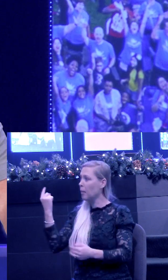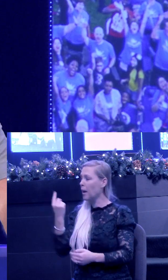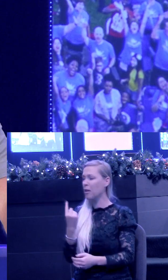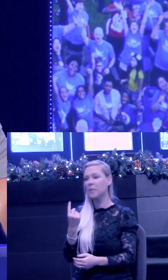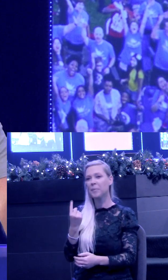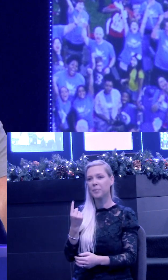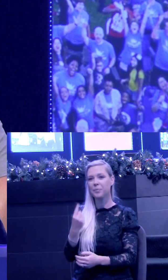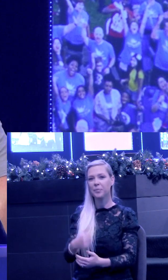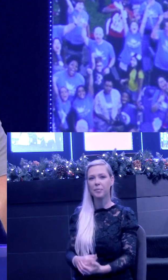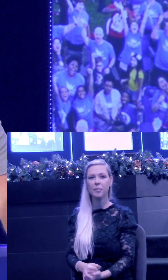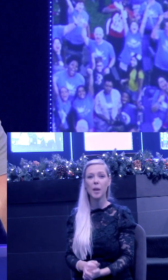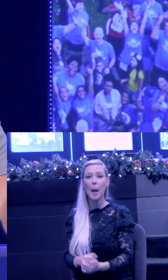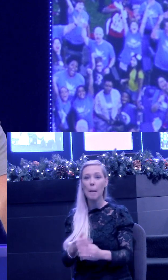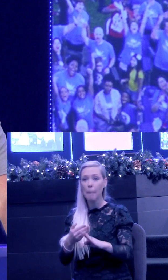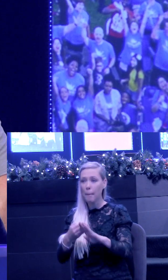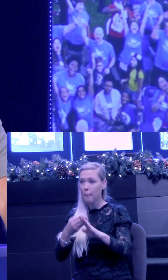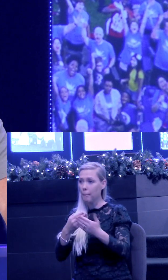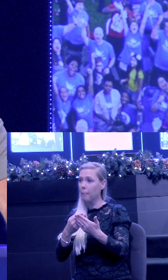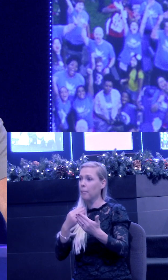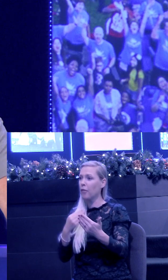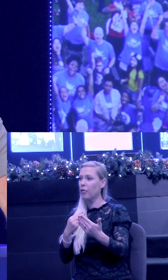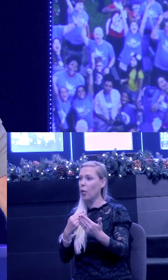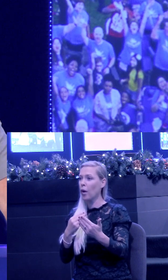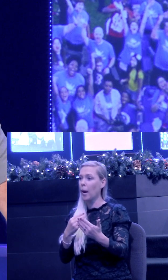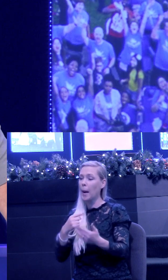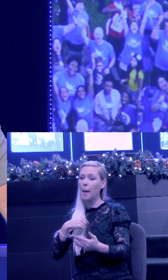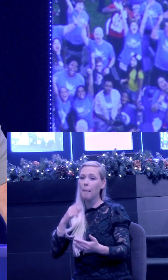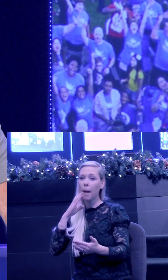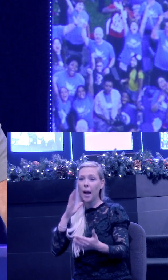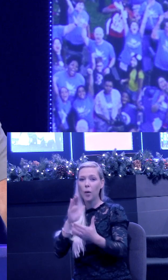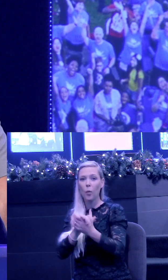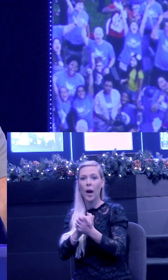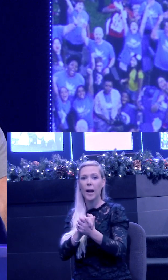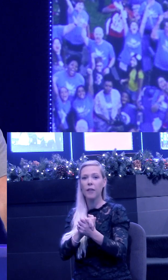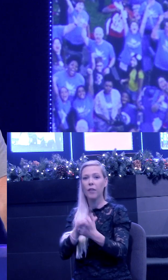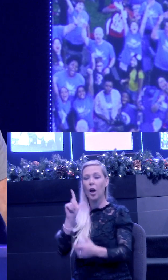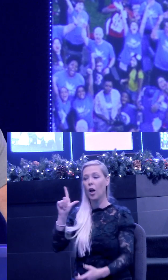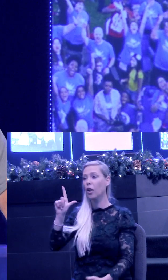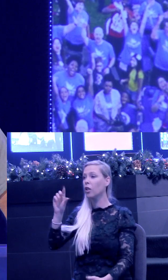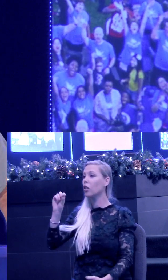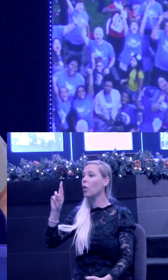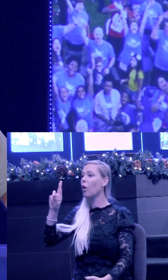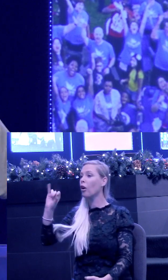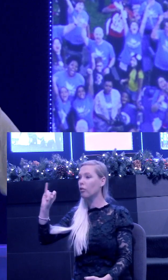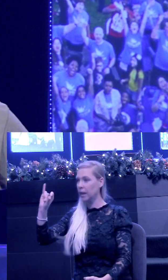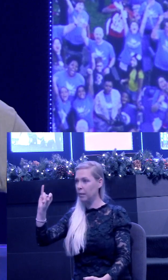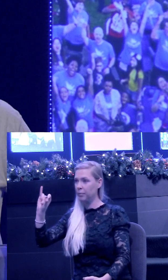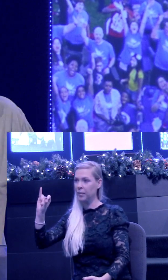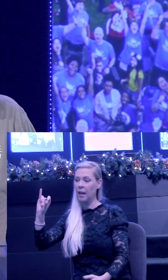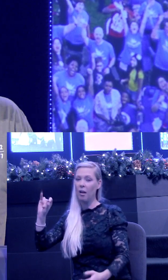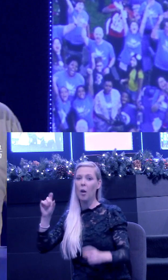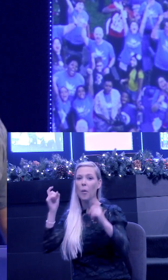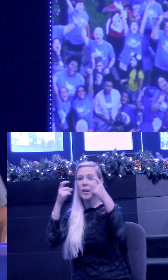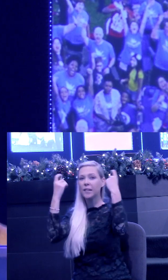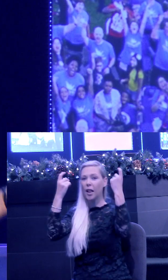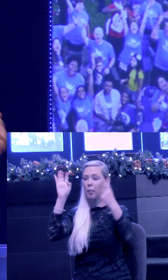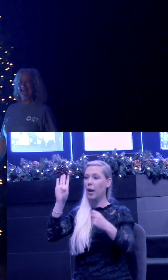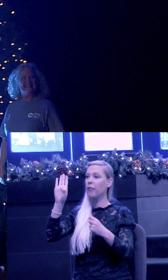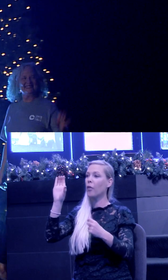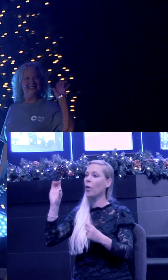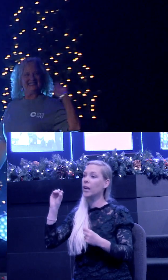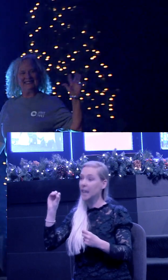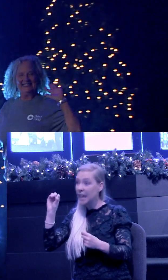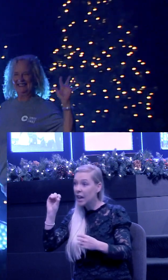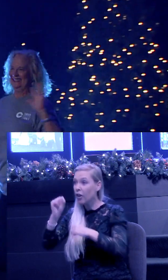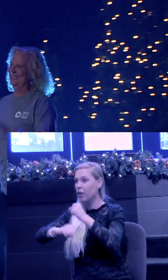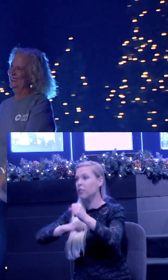I do, I'm gonna ask my wife, Lori, if she will come on out. And we celebrate our 40th wedding anniversary this summer. So she's coming out right